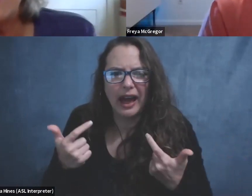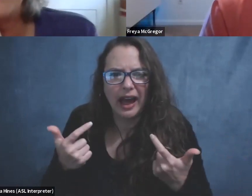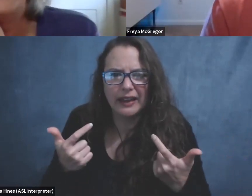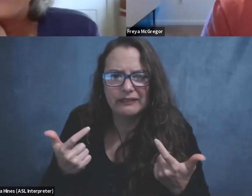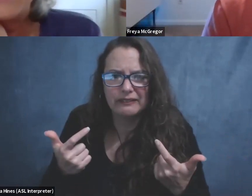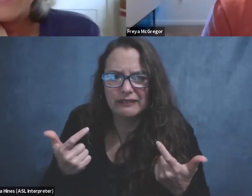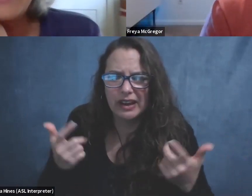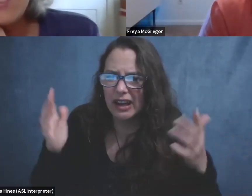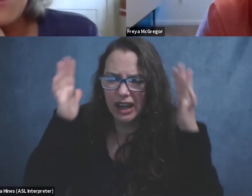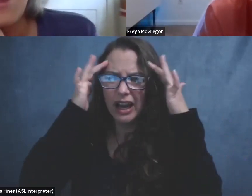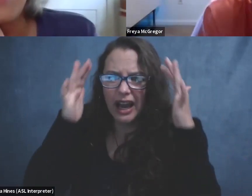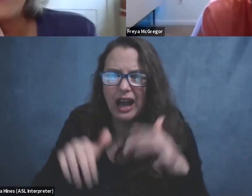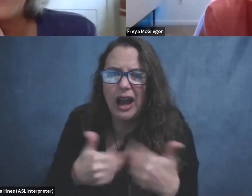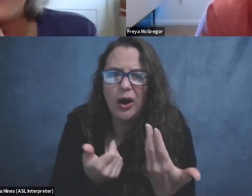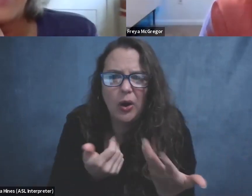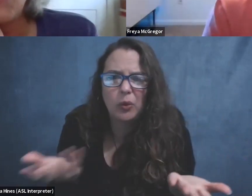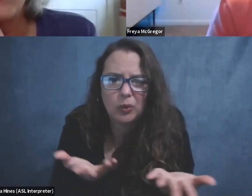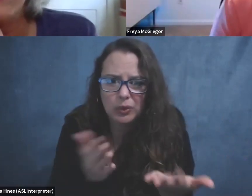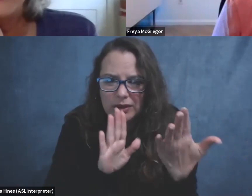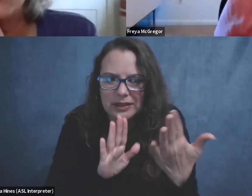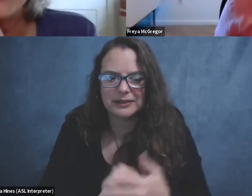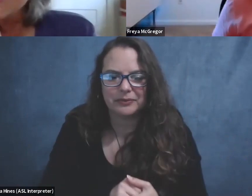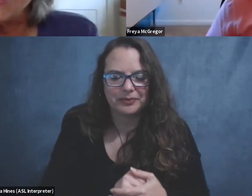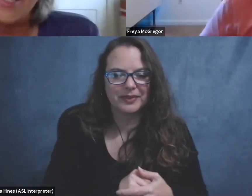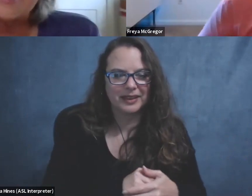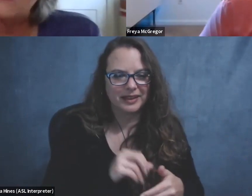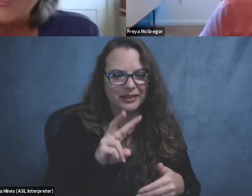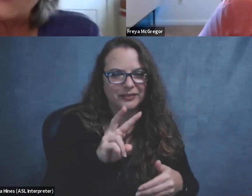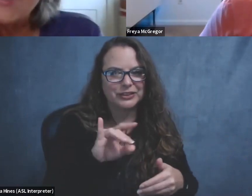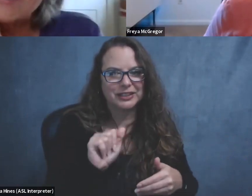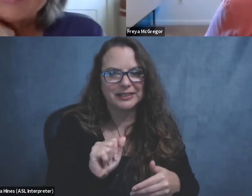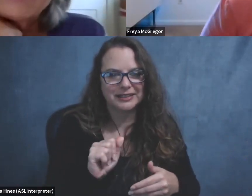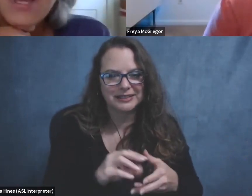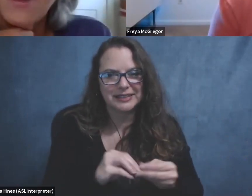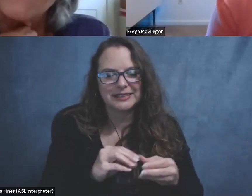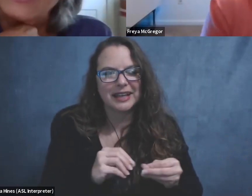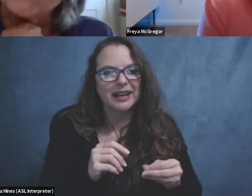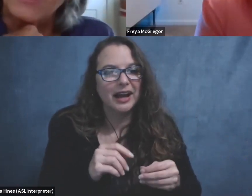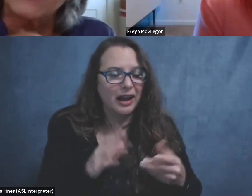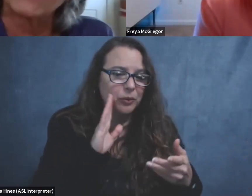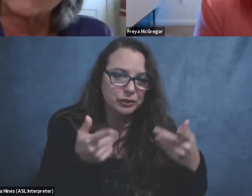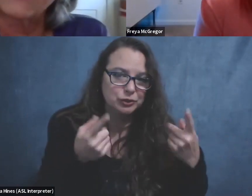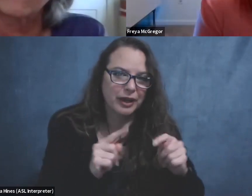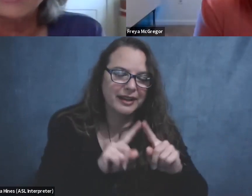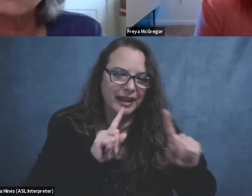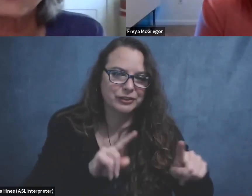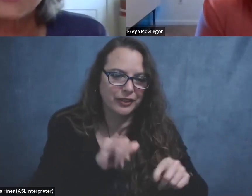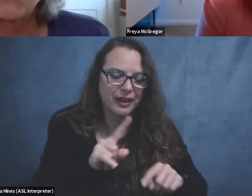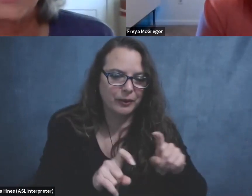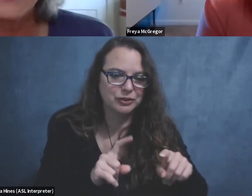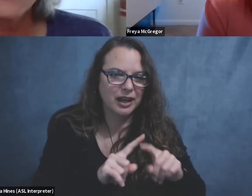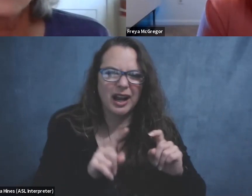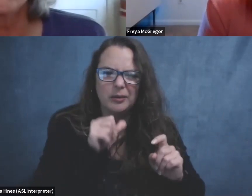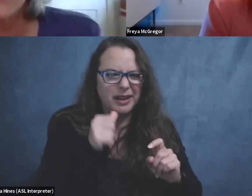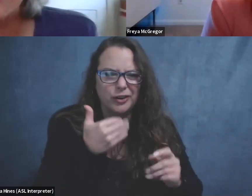Well, I, again, I would in earnest try to answer that question. I think I'm not a good red flags